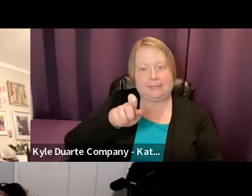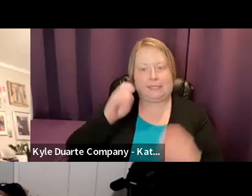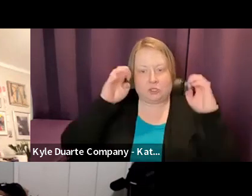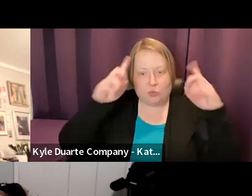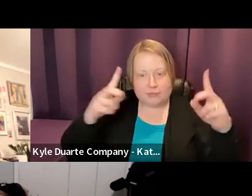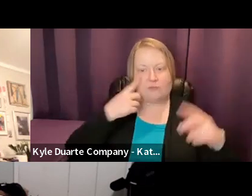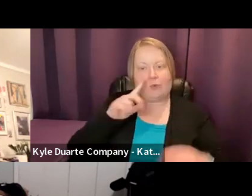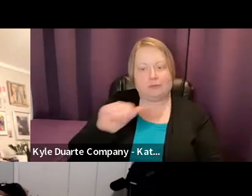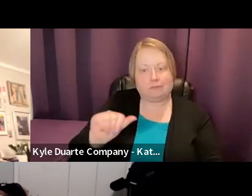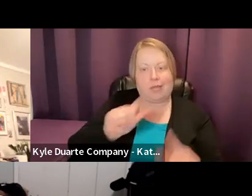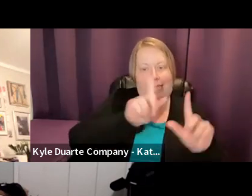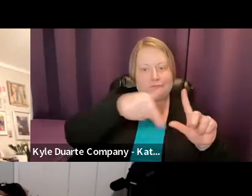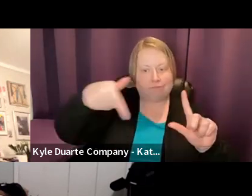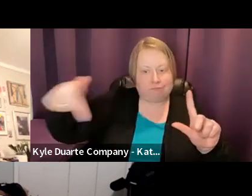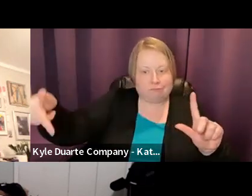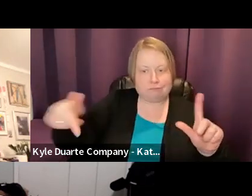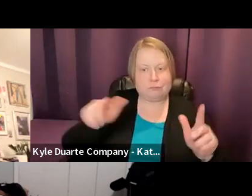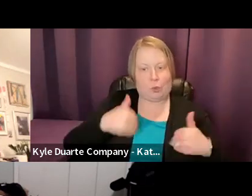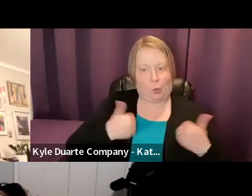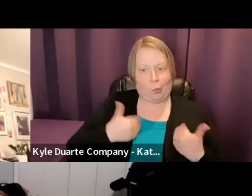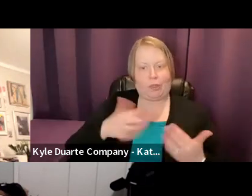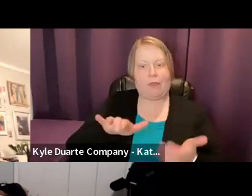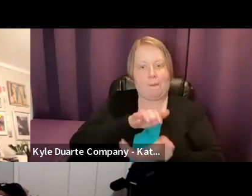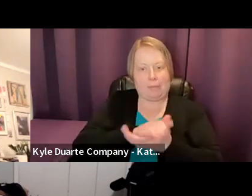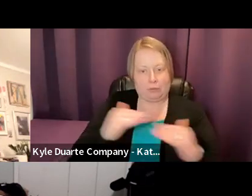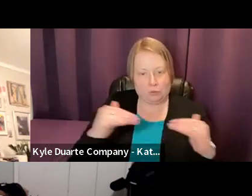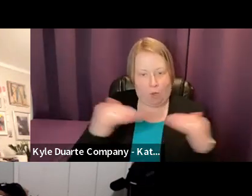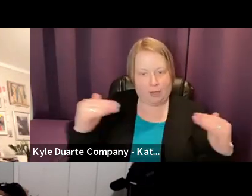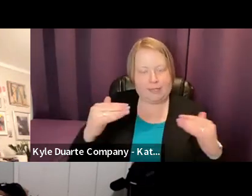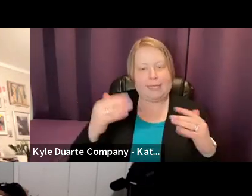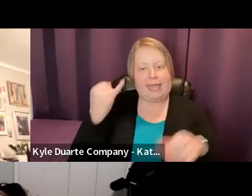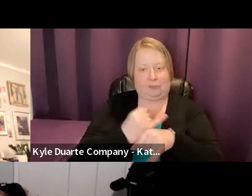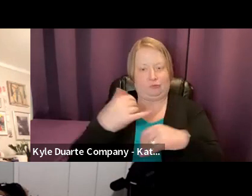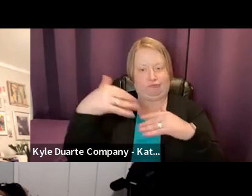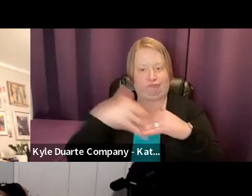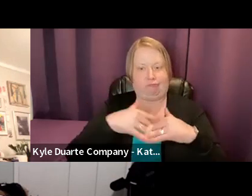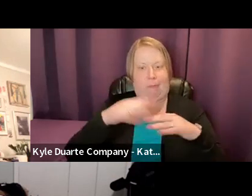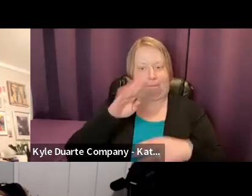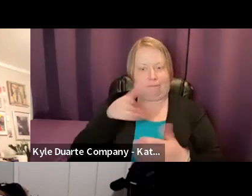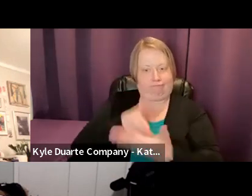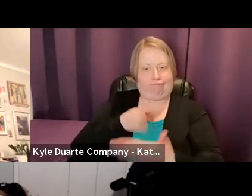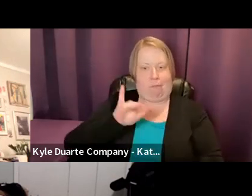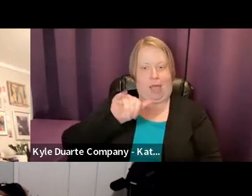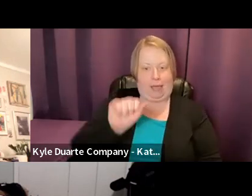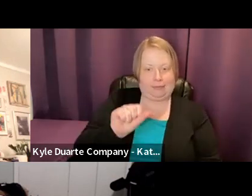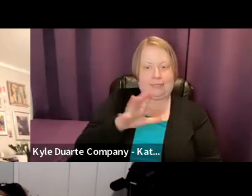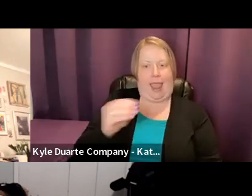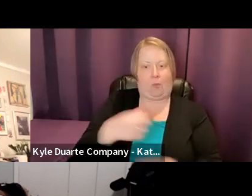institutional bias, and reproductive rights. In 2014, he founded